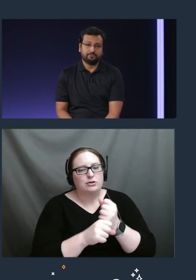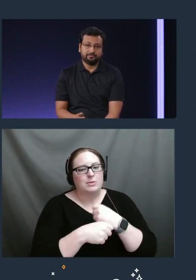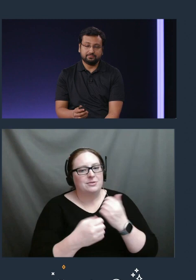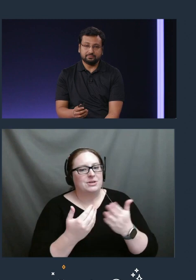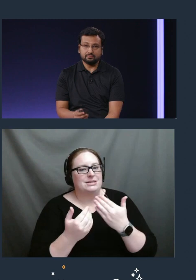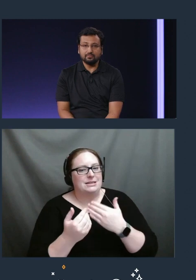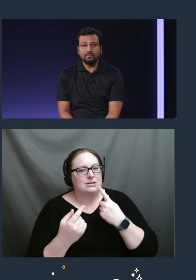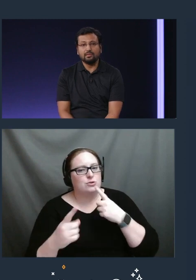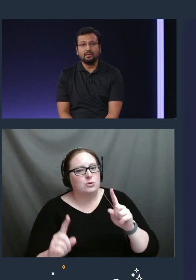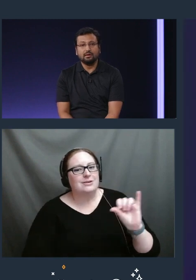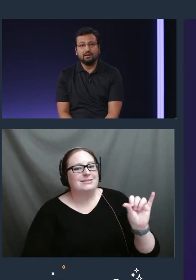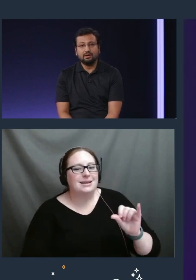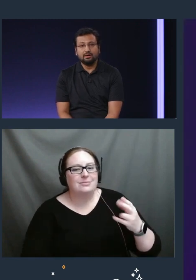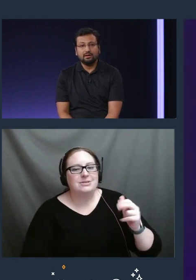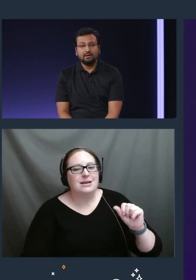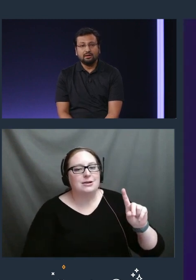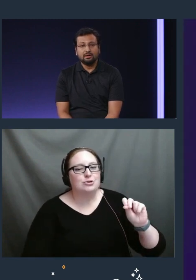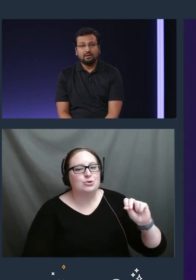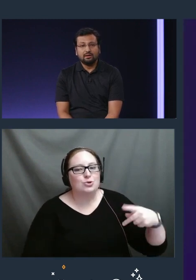Trino.